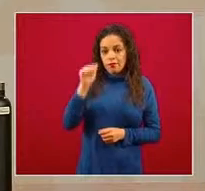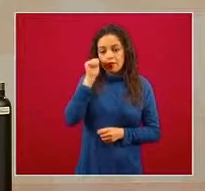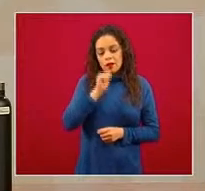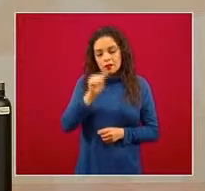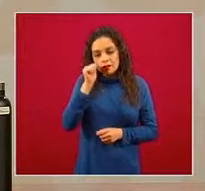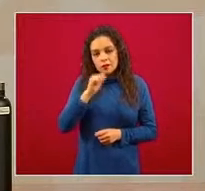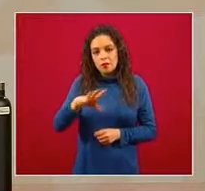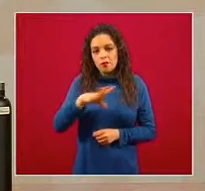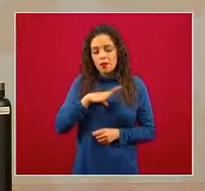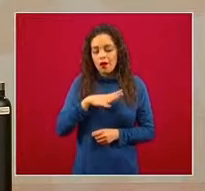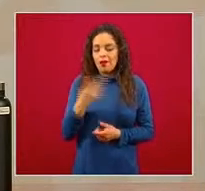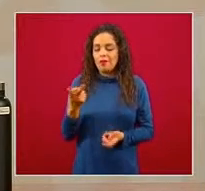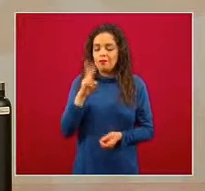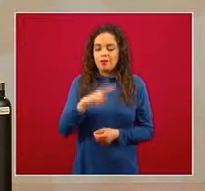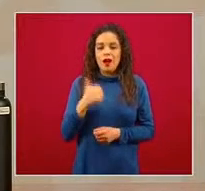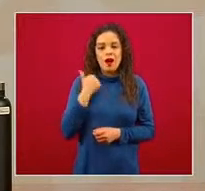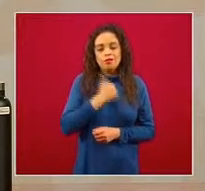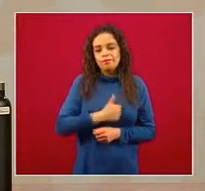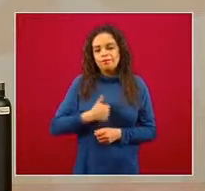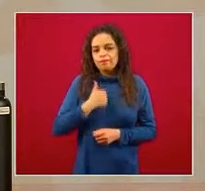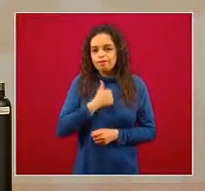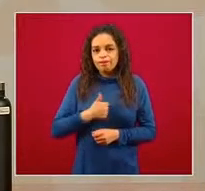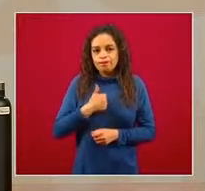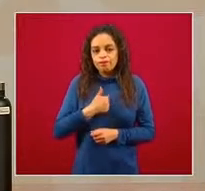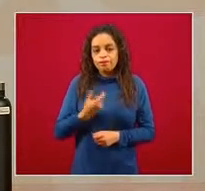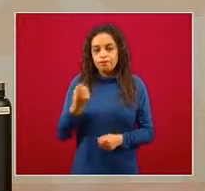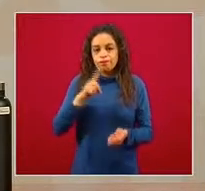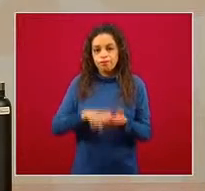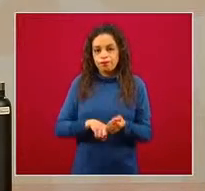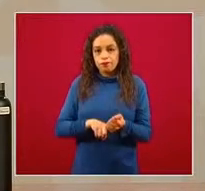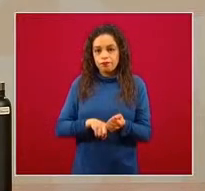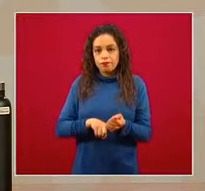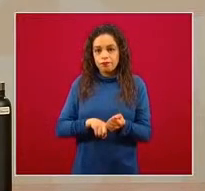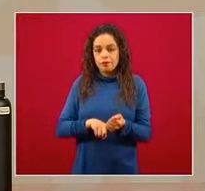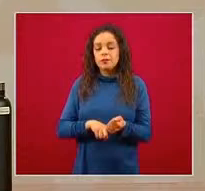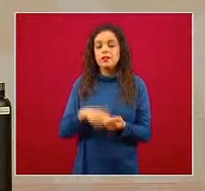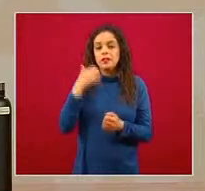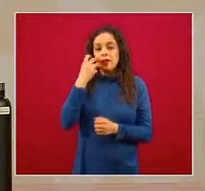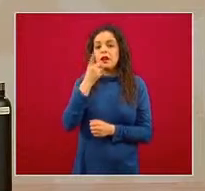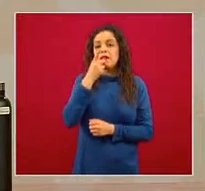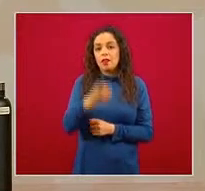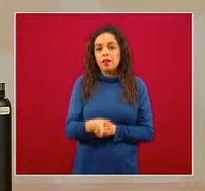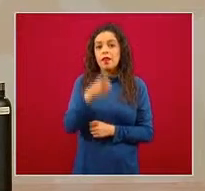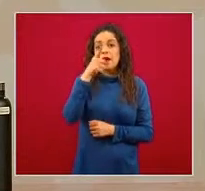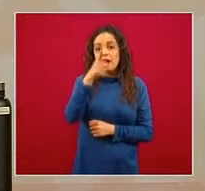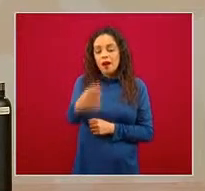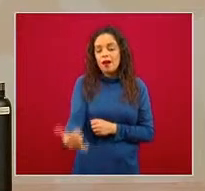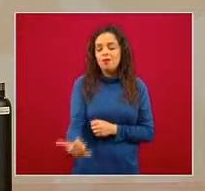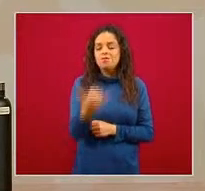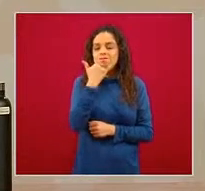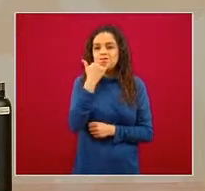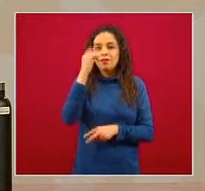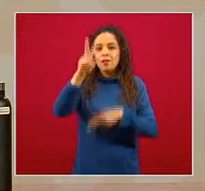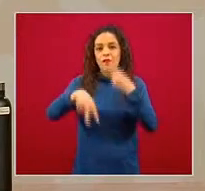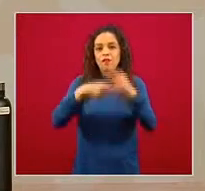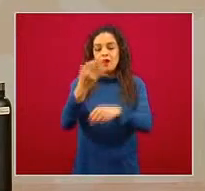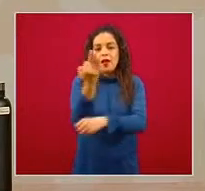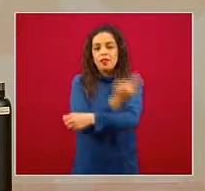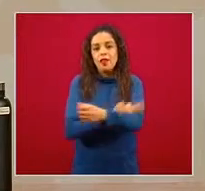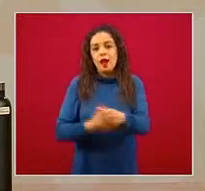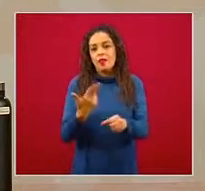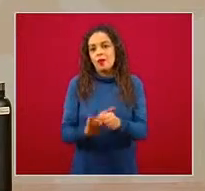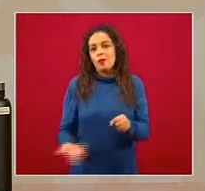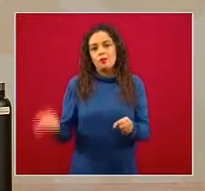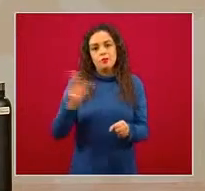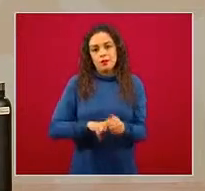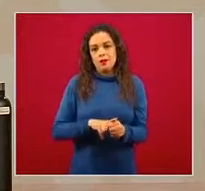those tragic and unfortunate situations perhaps have to do with the fact that that person just got